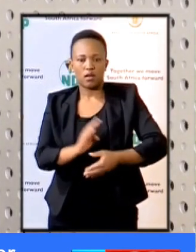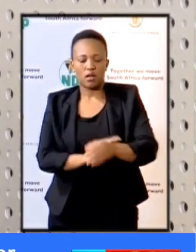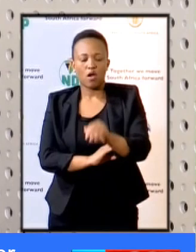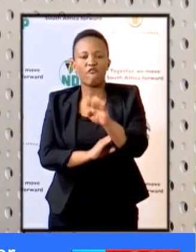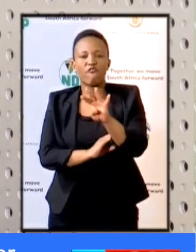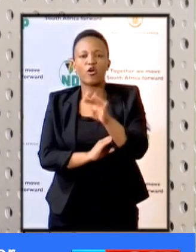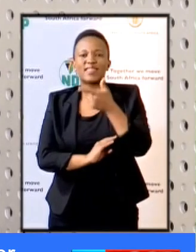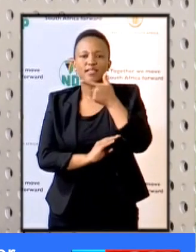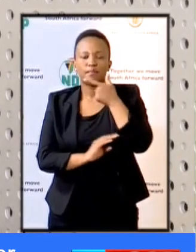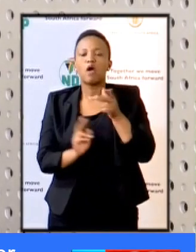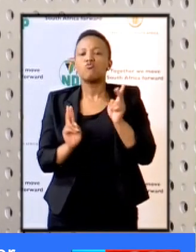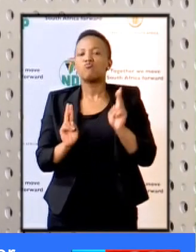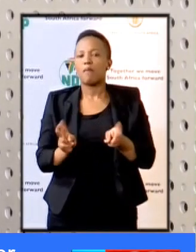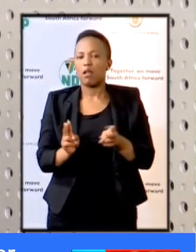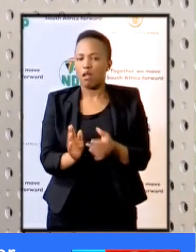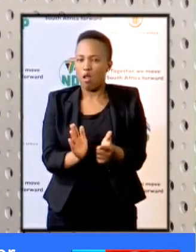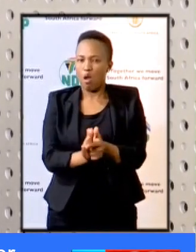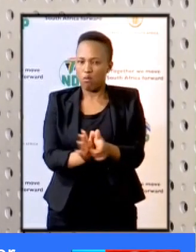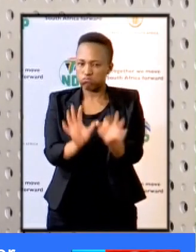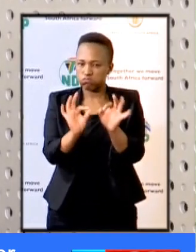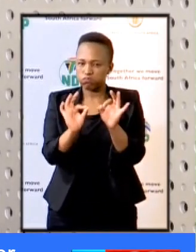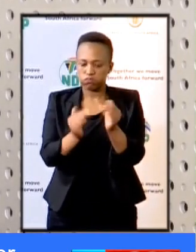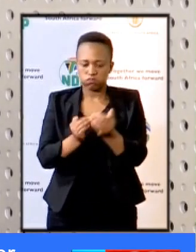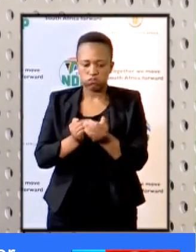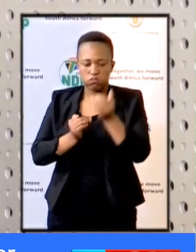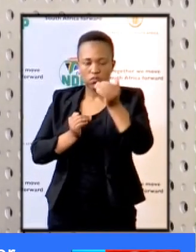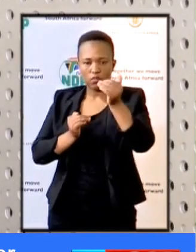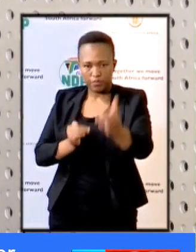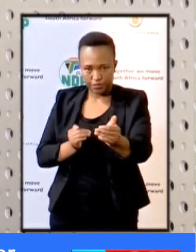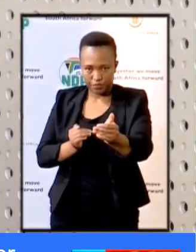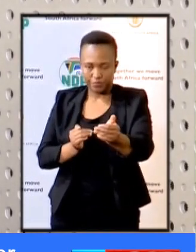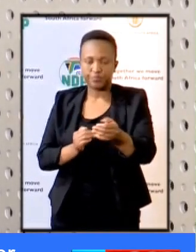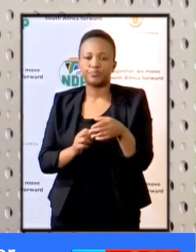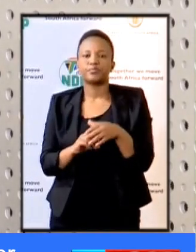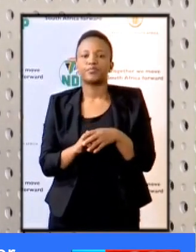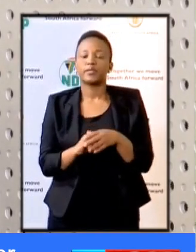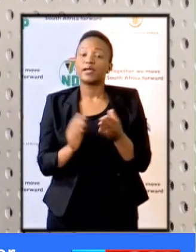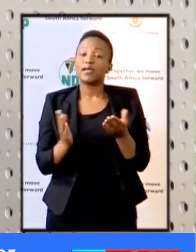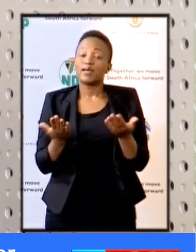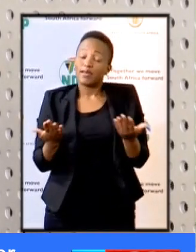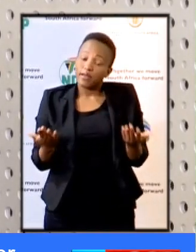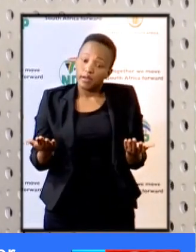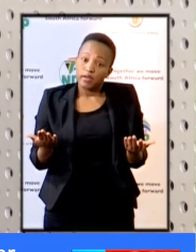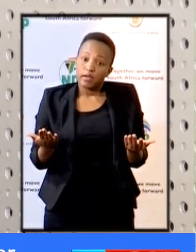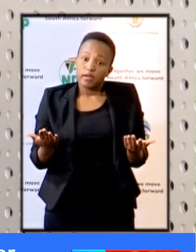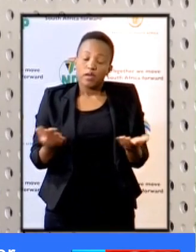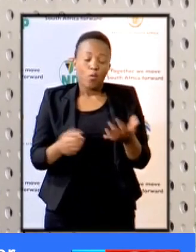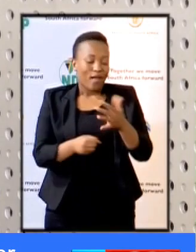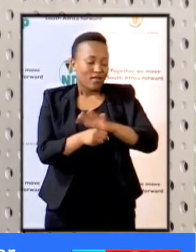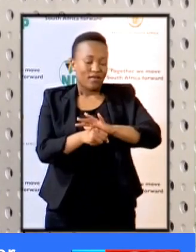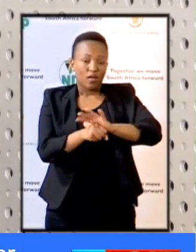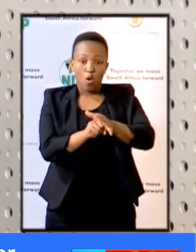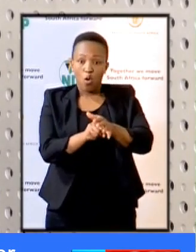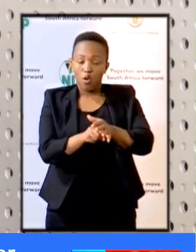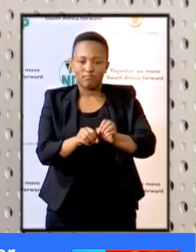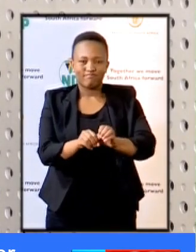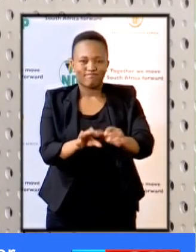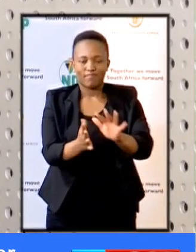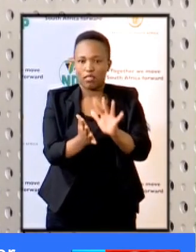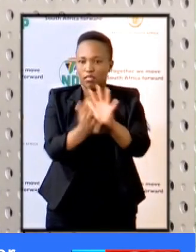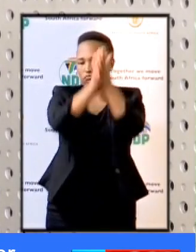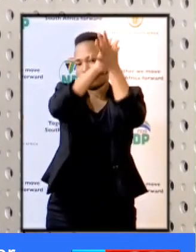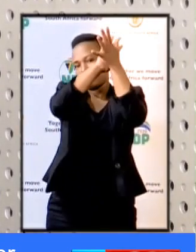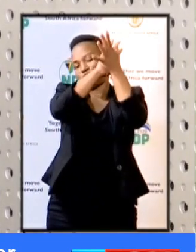legal instrument. We then had to, with all this disruption,